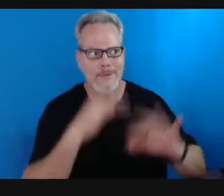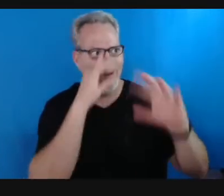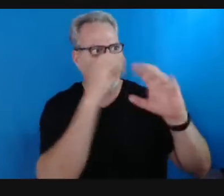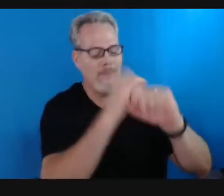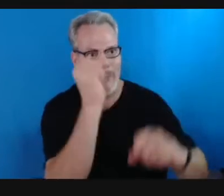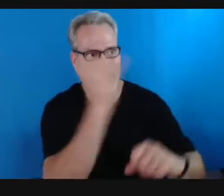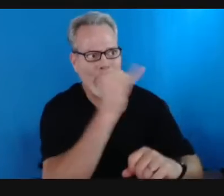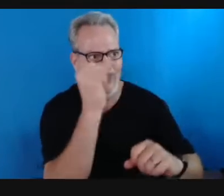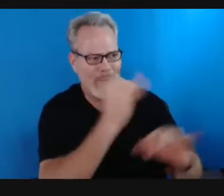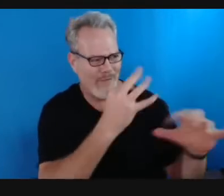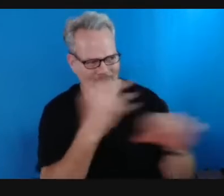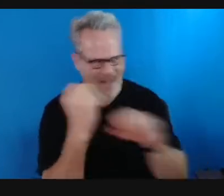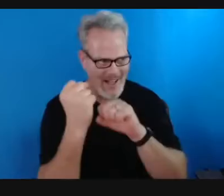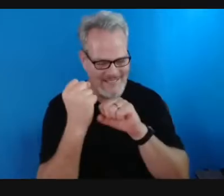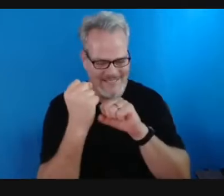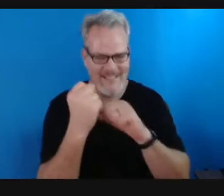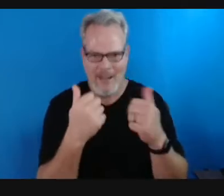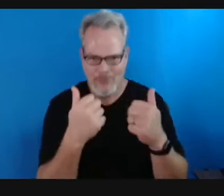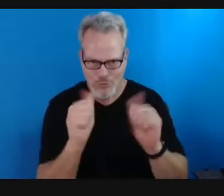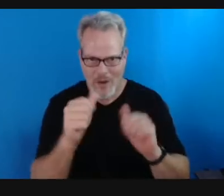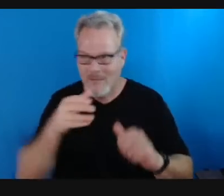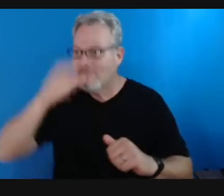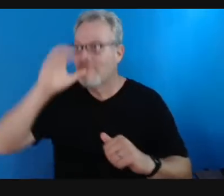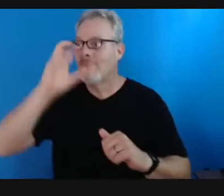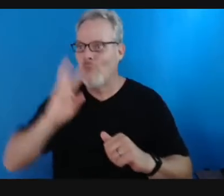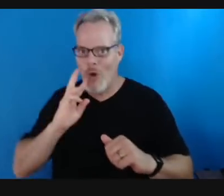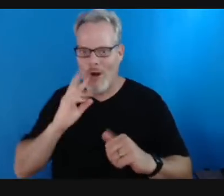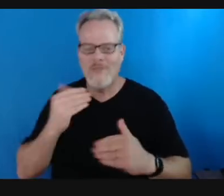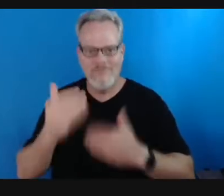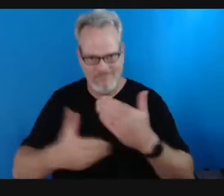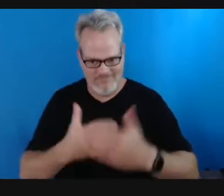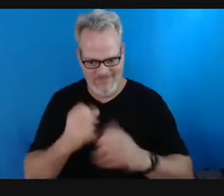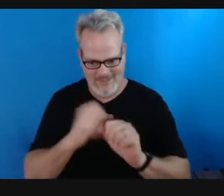it a shot after I drink some water. Right on.